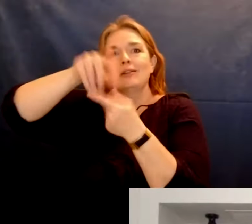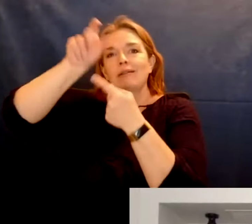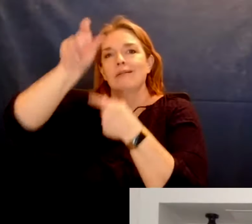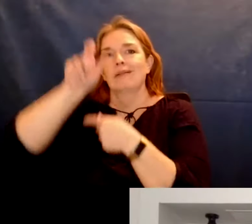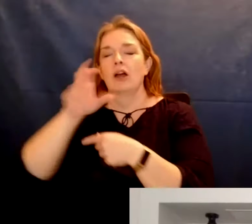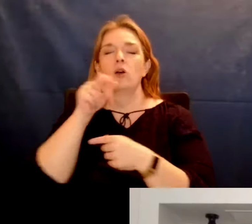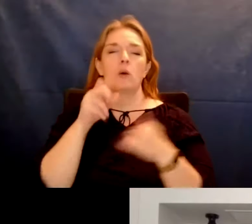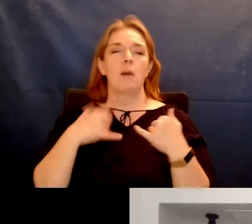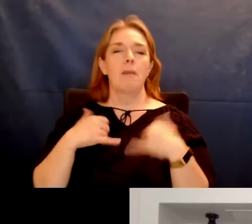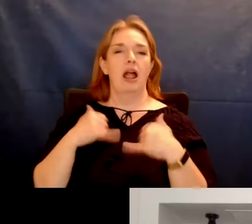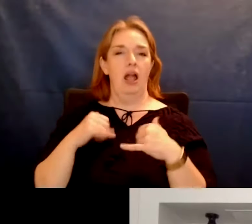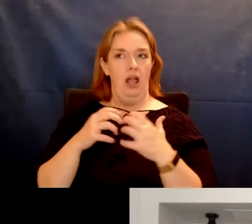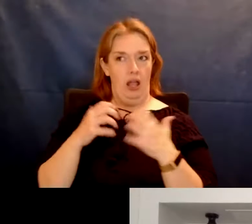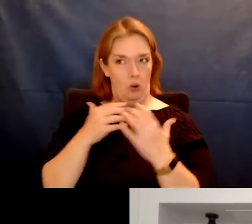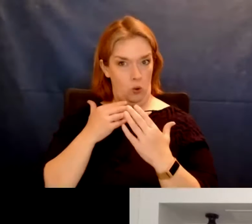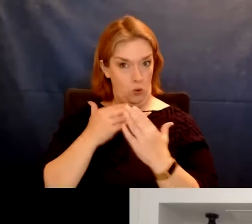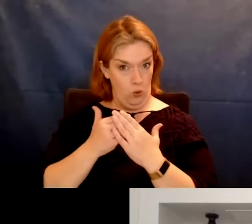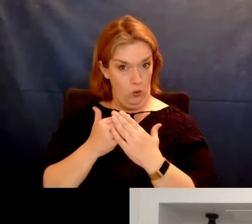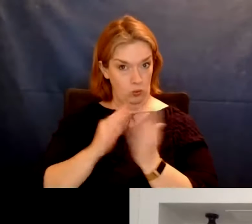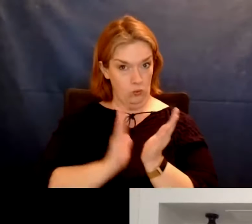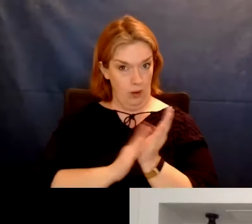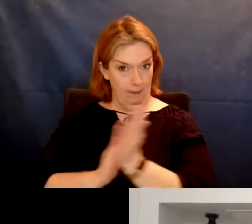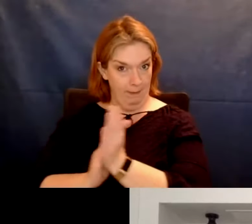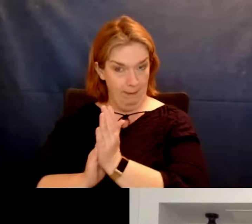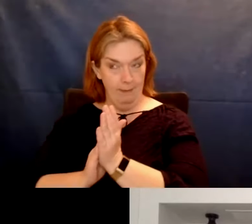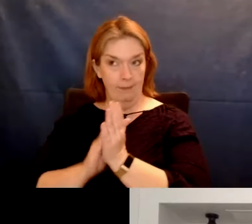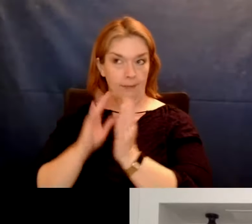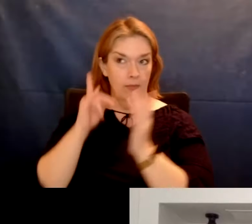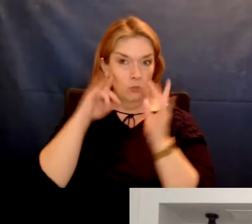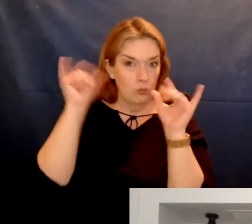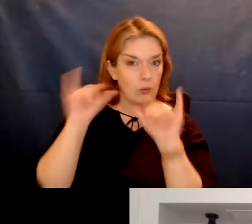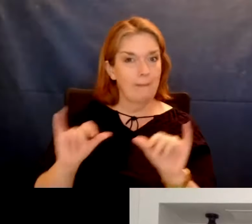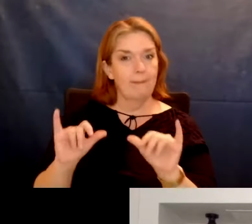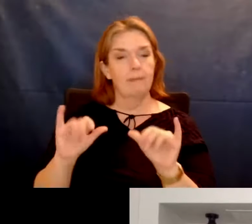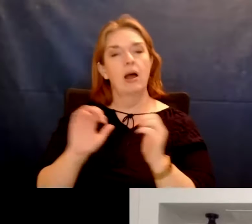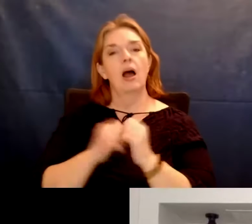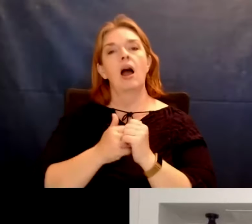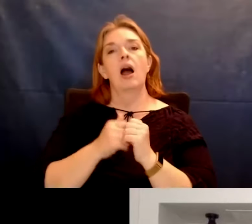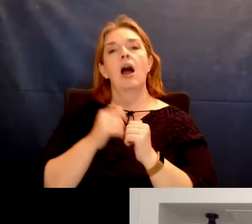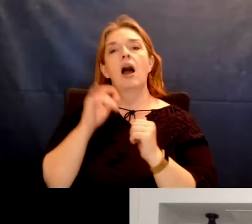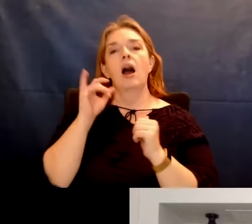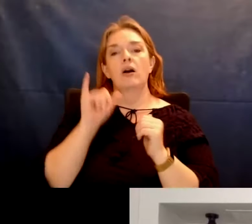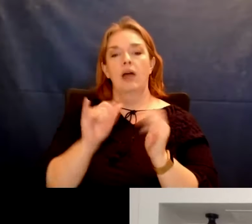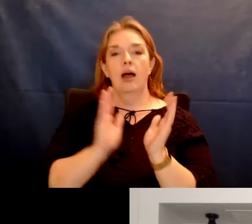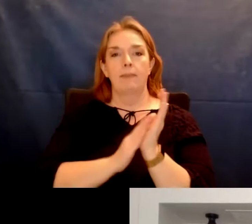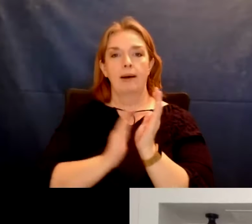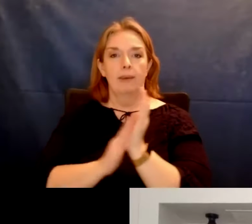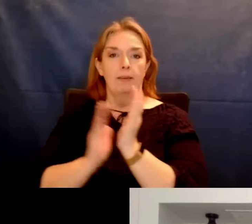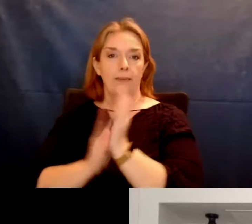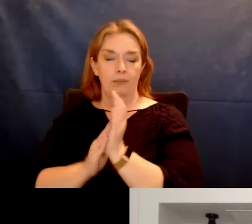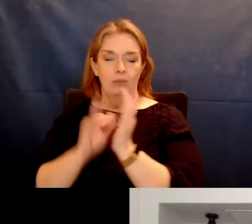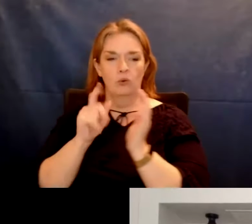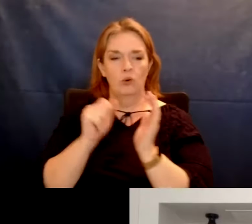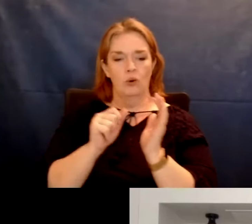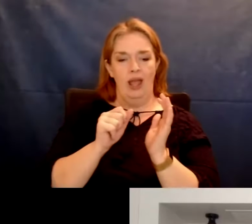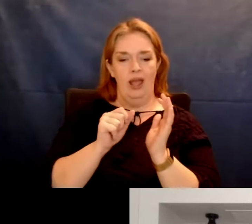rhyme and how you stack or stretch out a cadence. Um, I don't